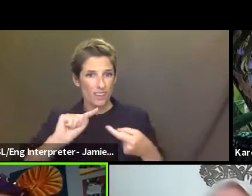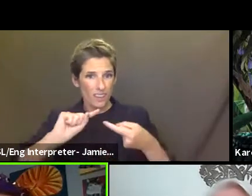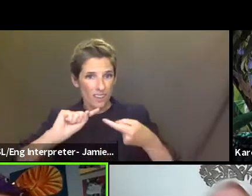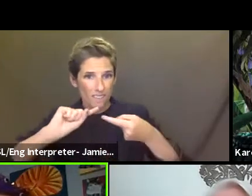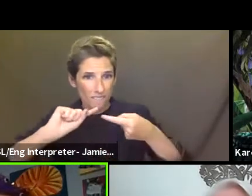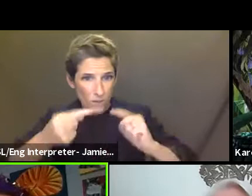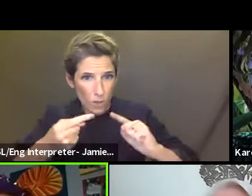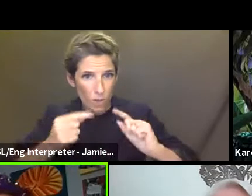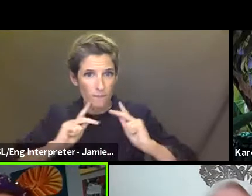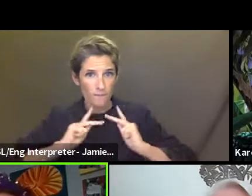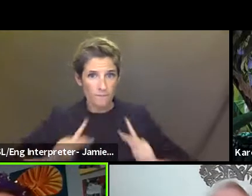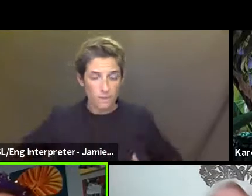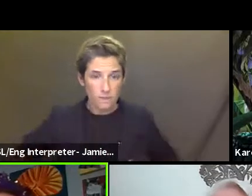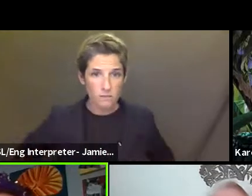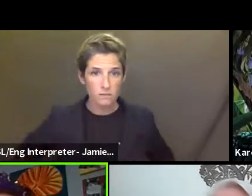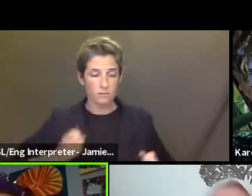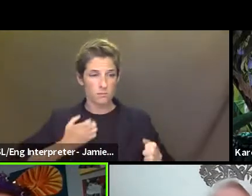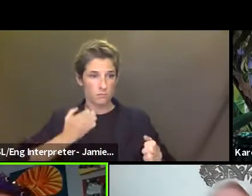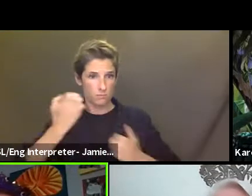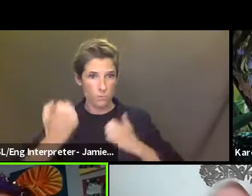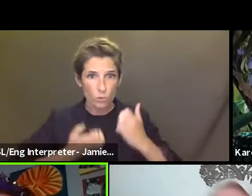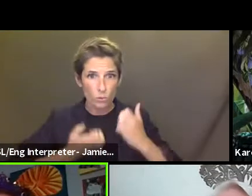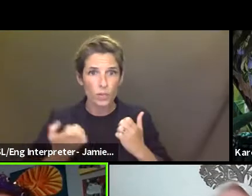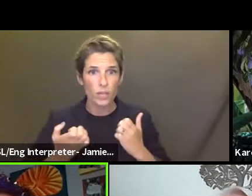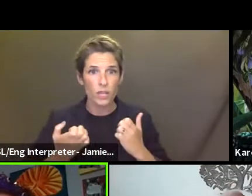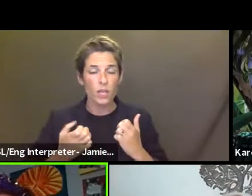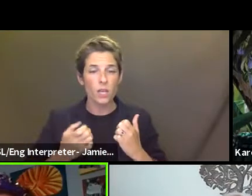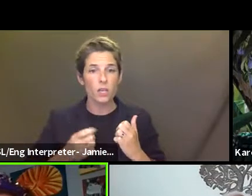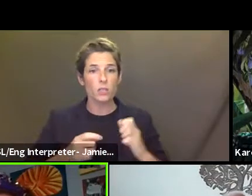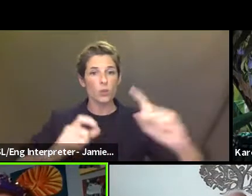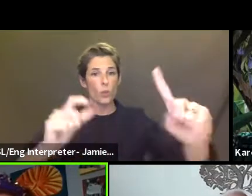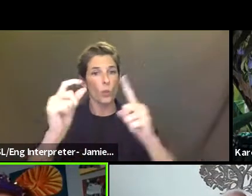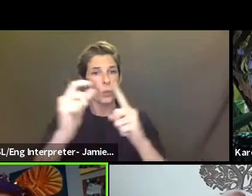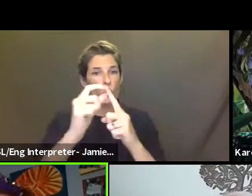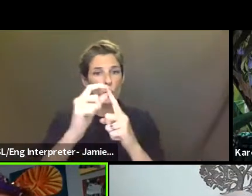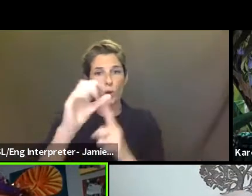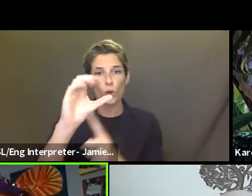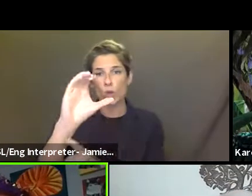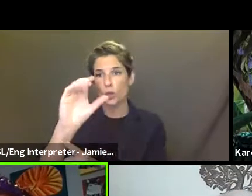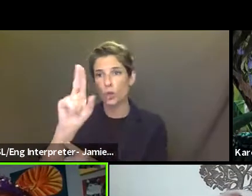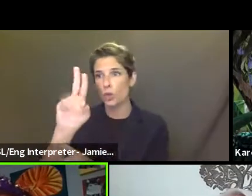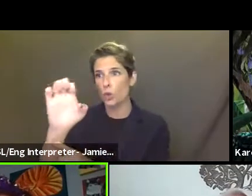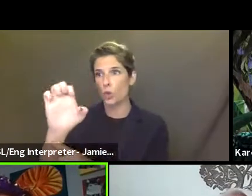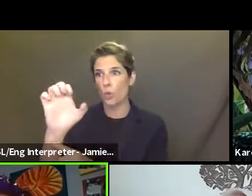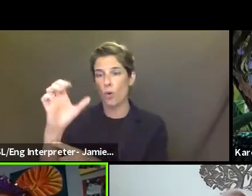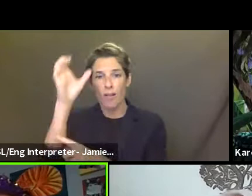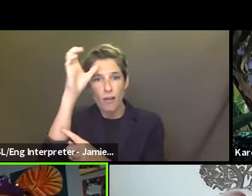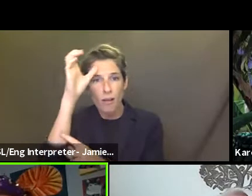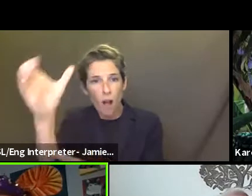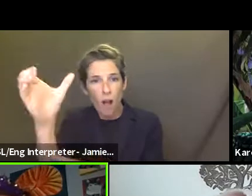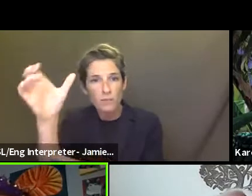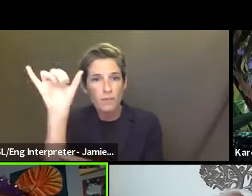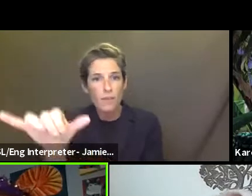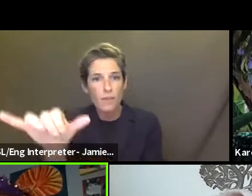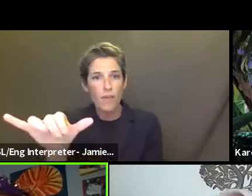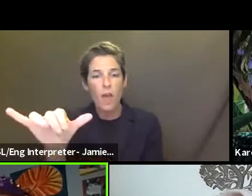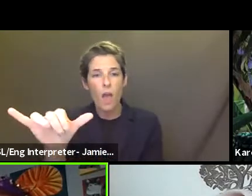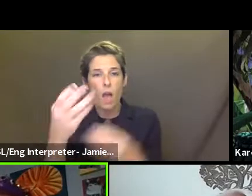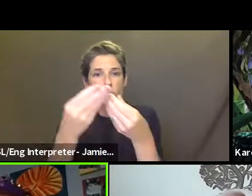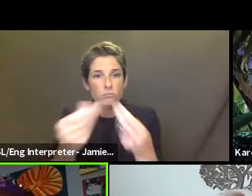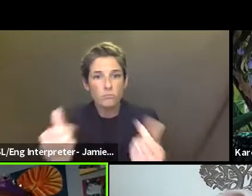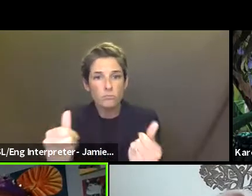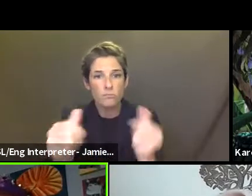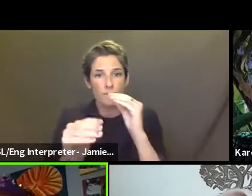And, you know, the idea of cures is the idea of going from a transformation from ill